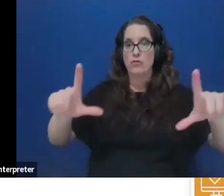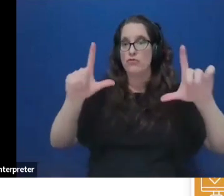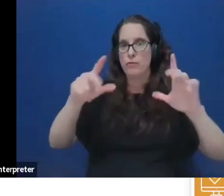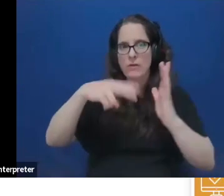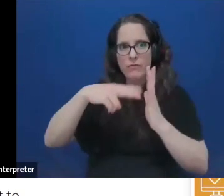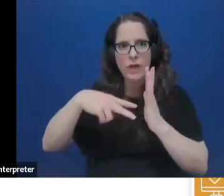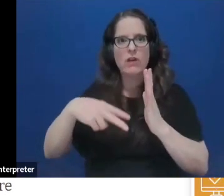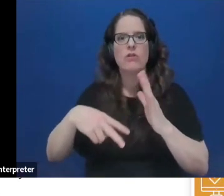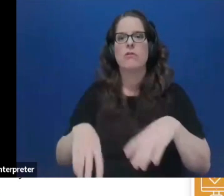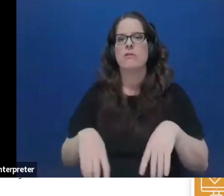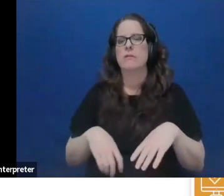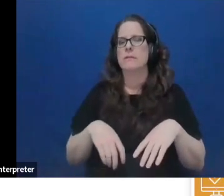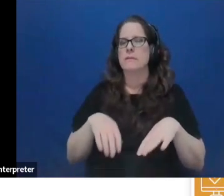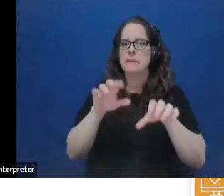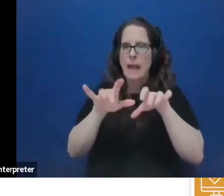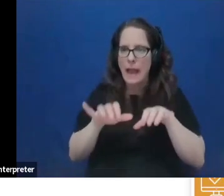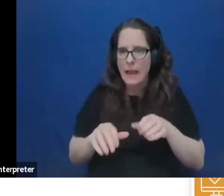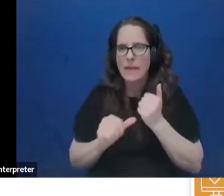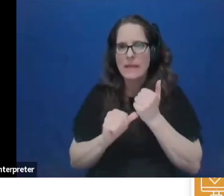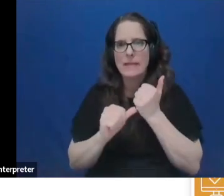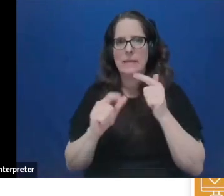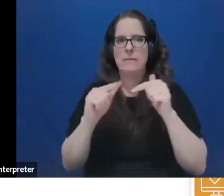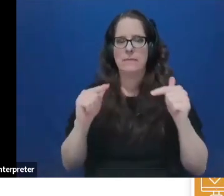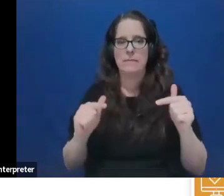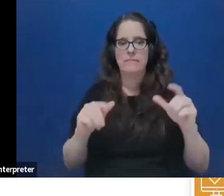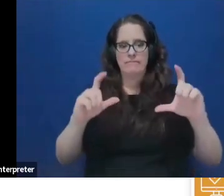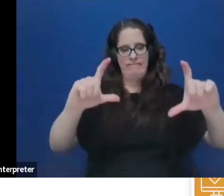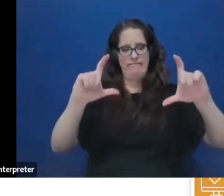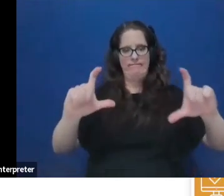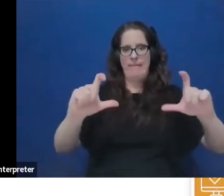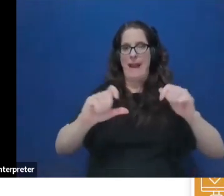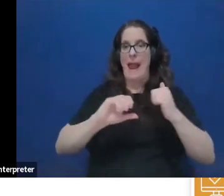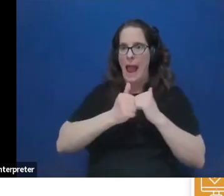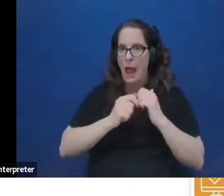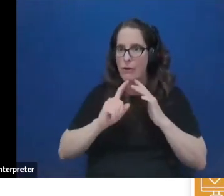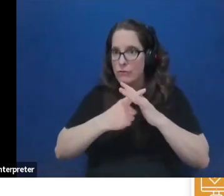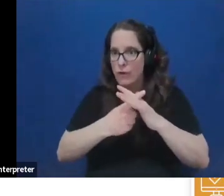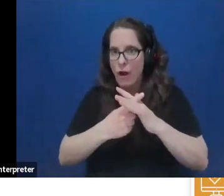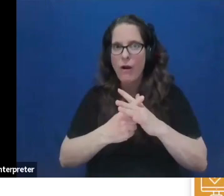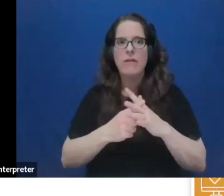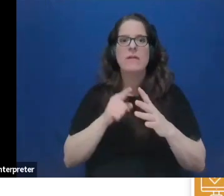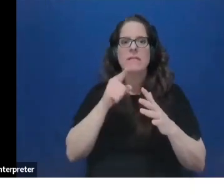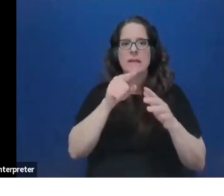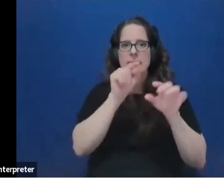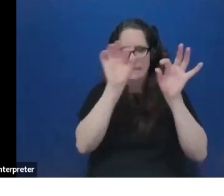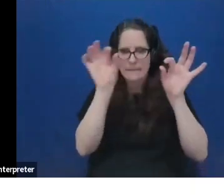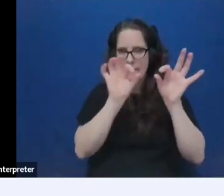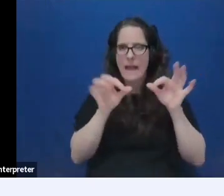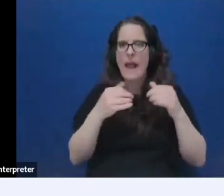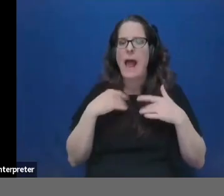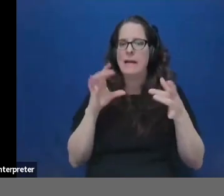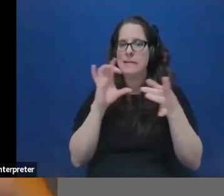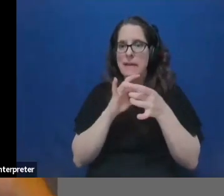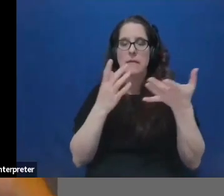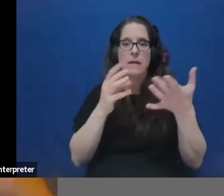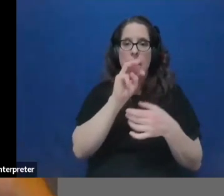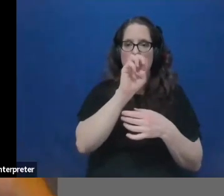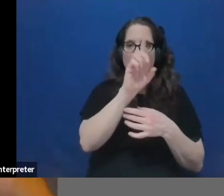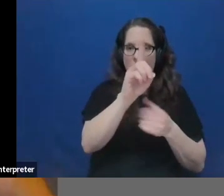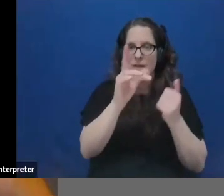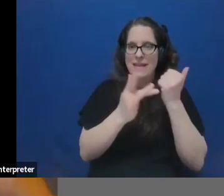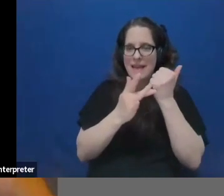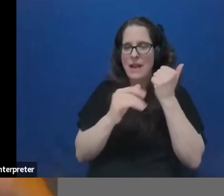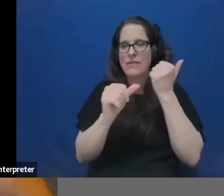on. How to get started, Maryland Technology Assistance Program. So you click on that, and it goes back to